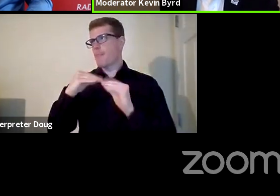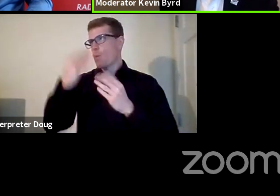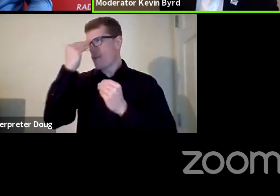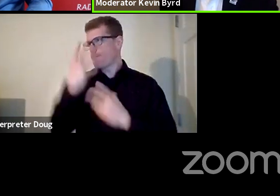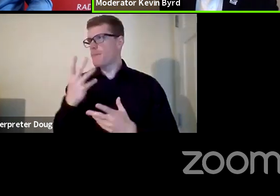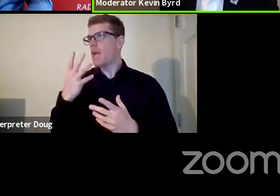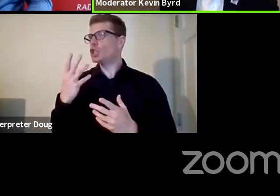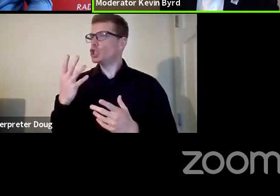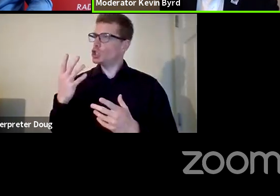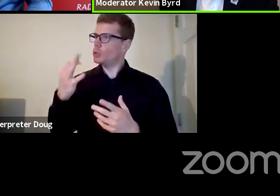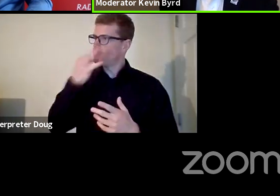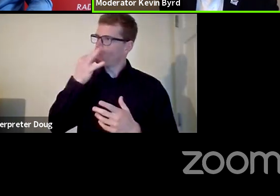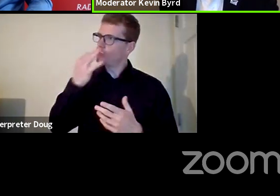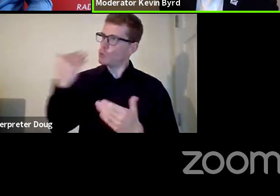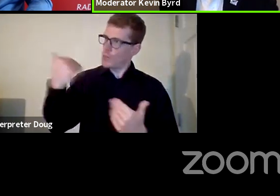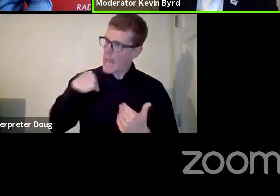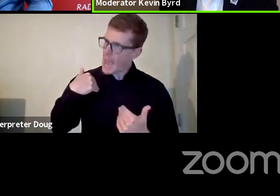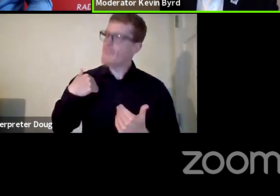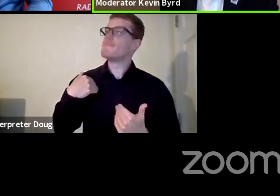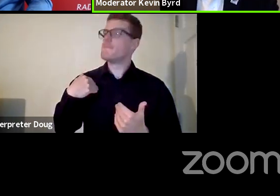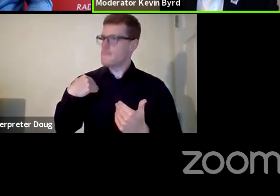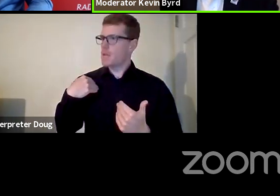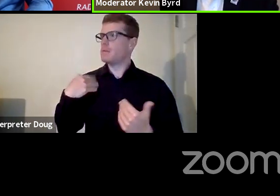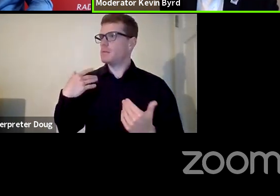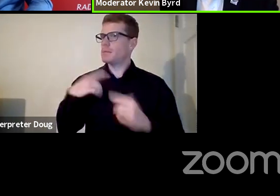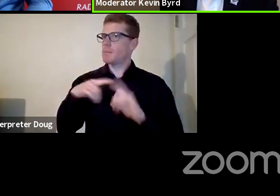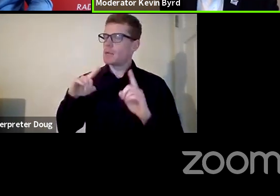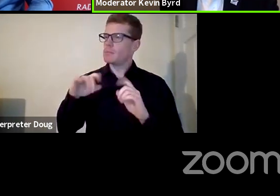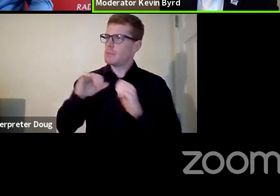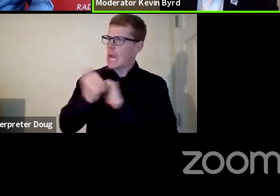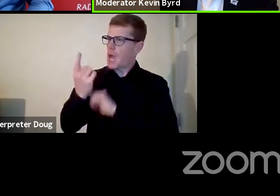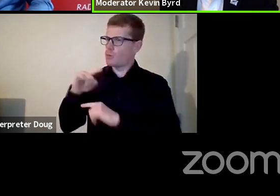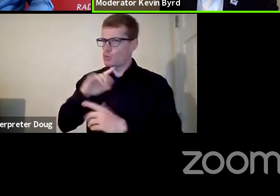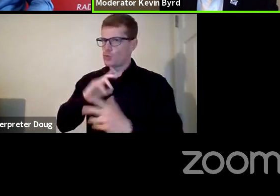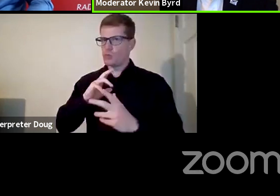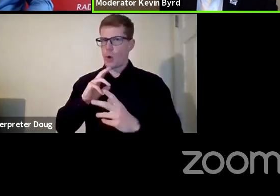be monitoring compliance with those protocols?